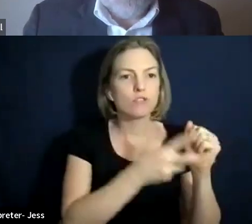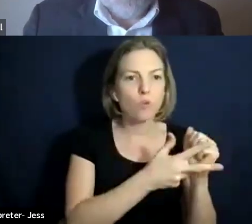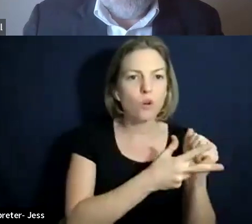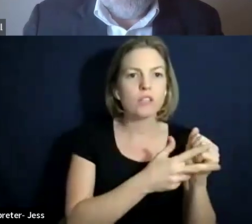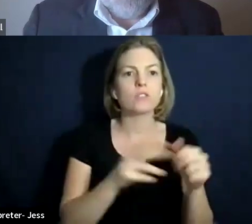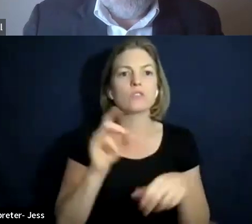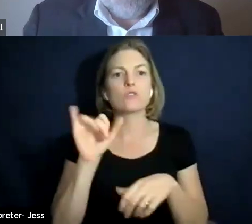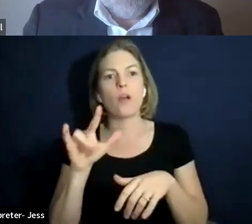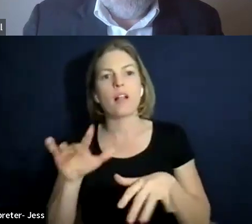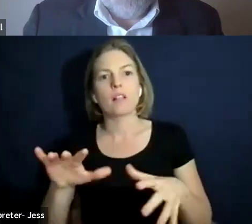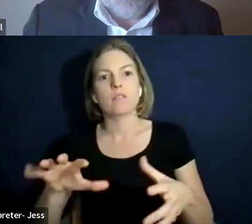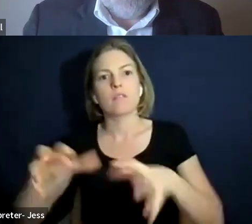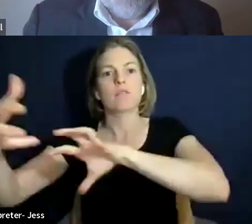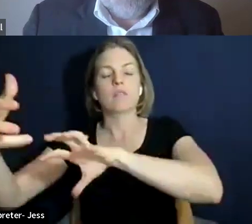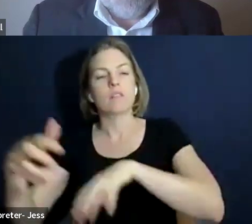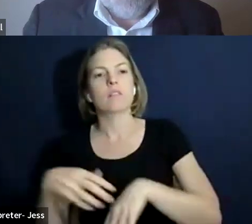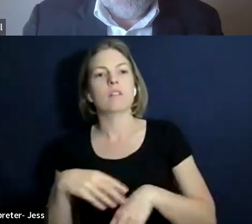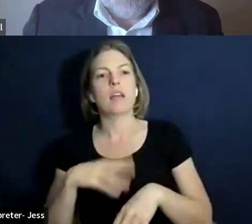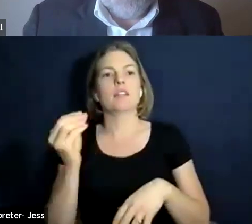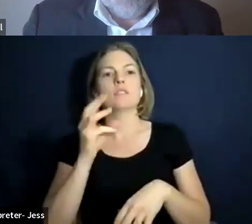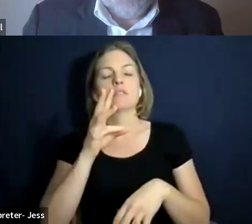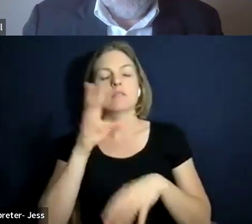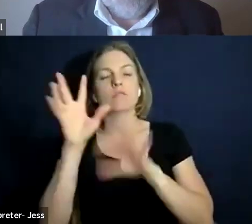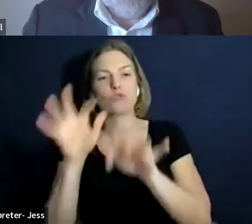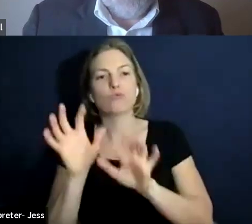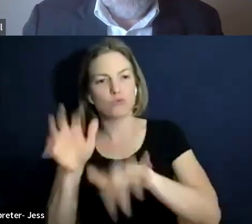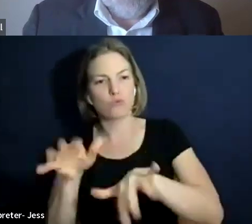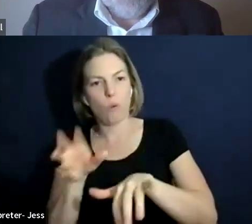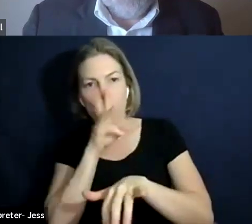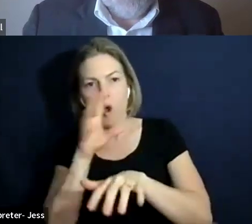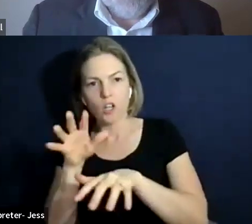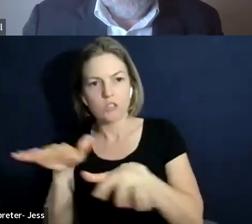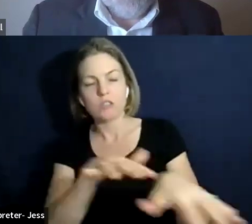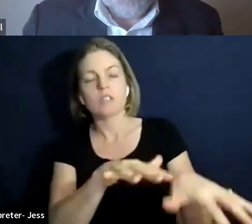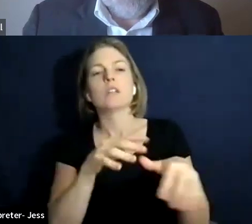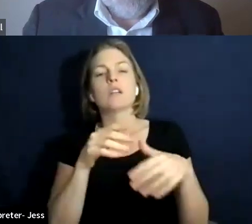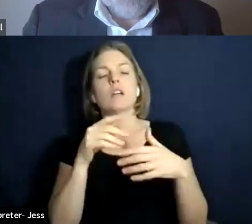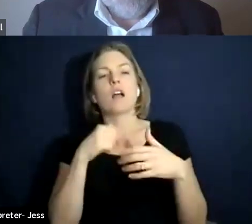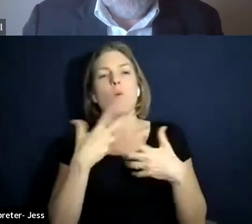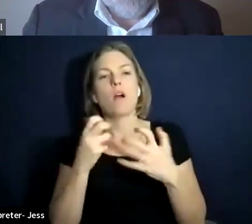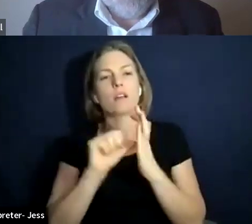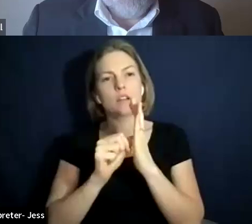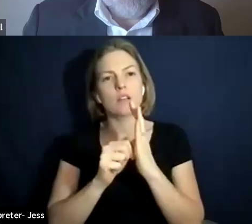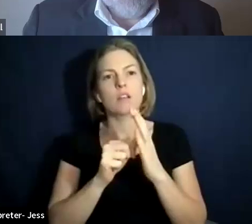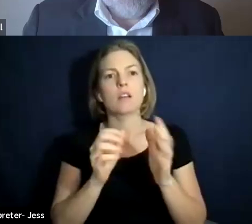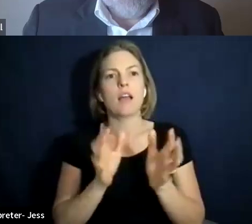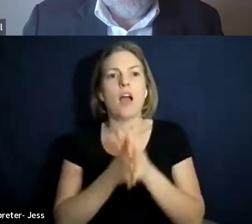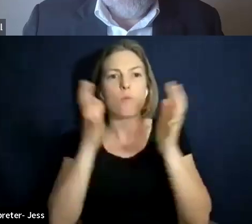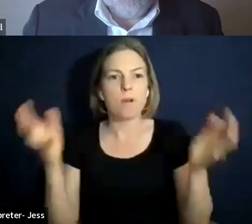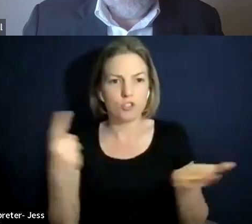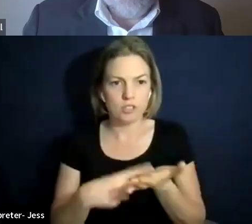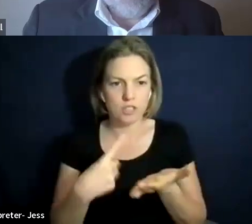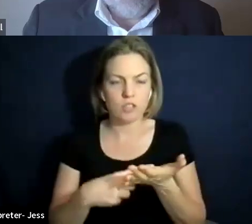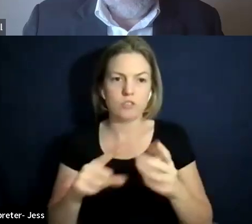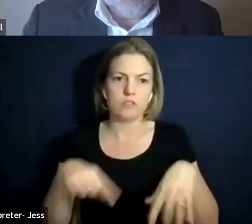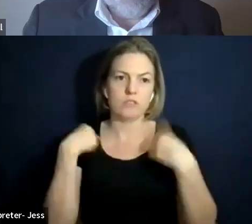soil disturbance, and stormwater, I just want to also emphasize the amount of discussion that's happened over the